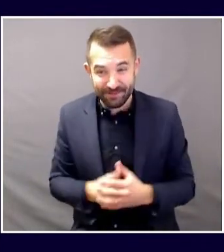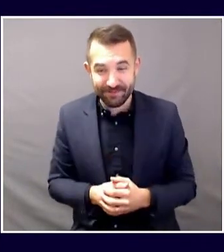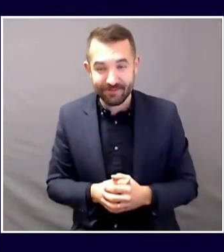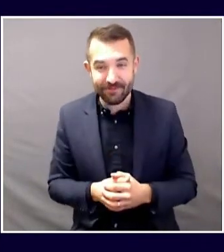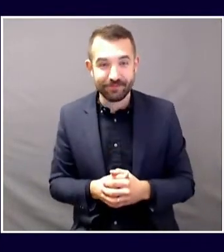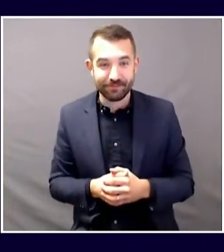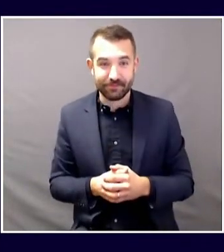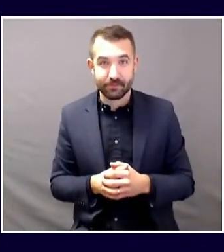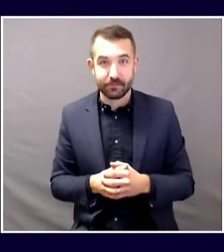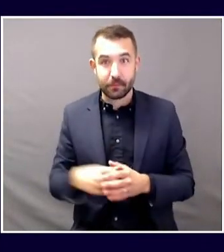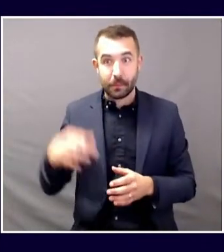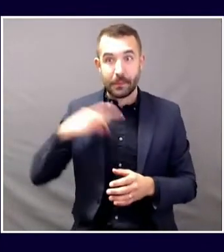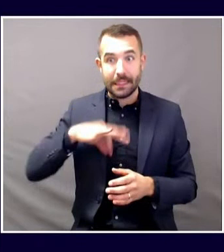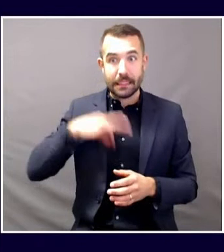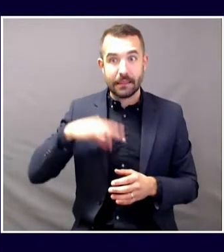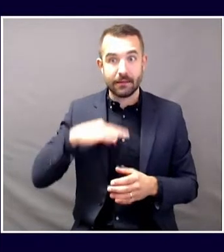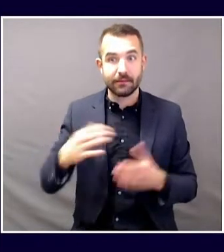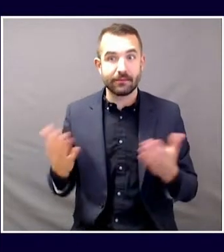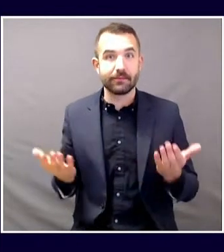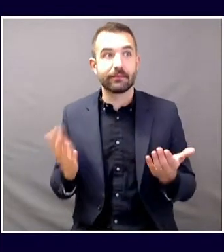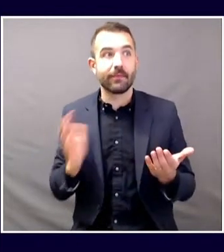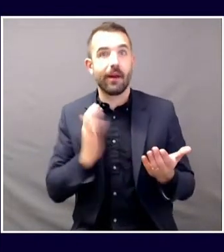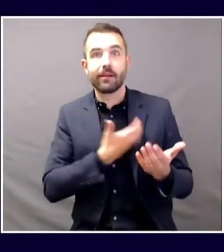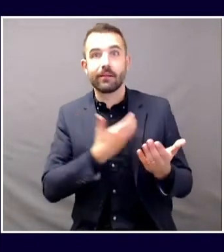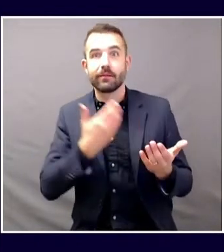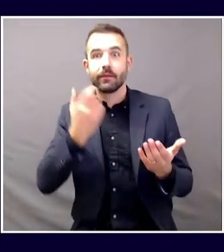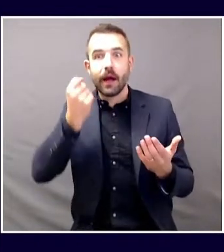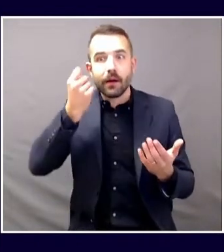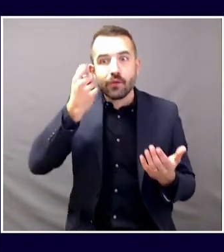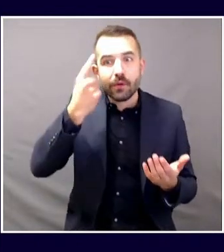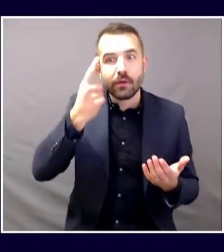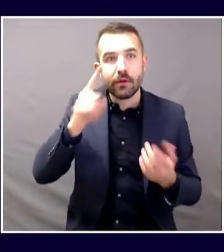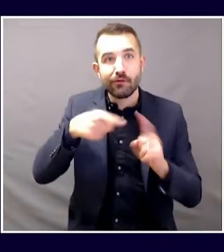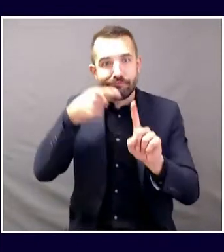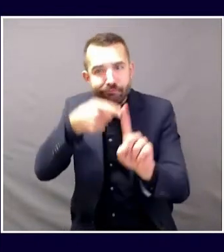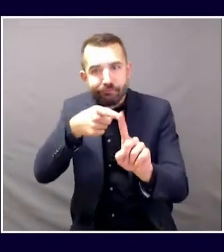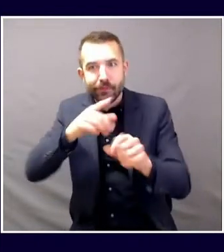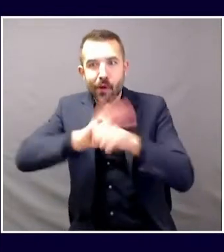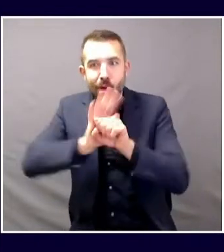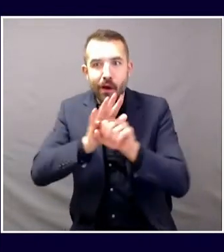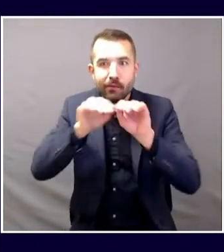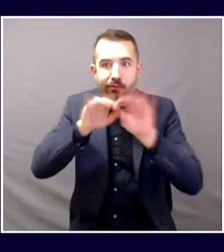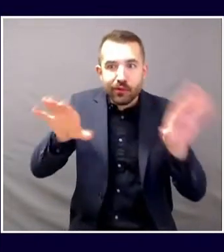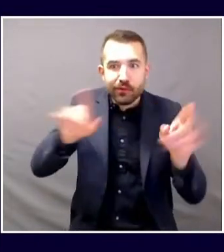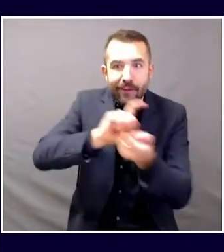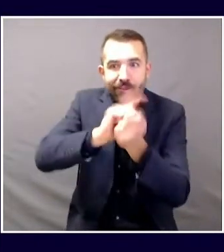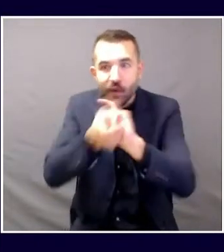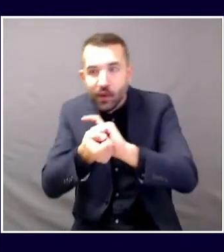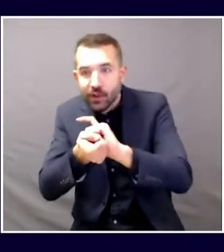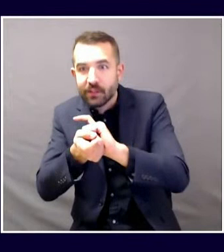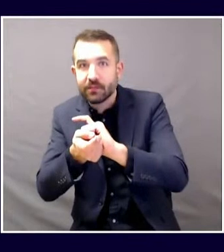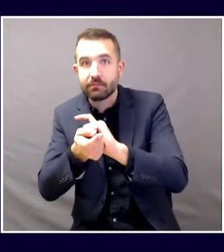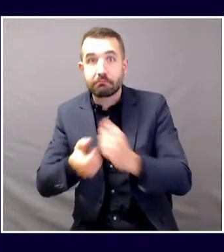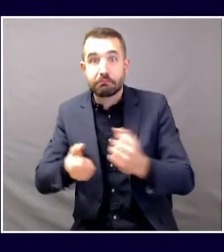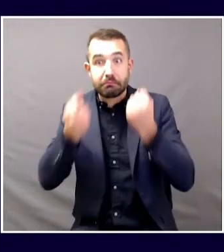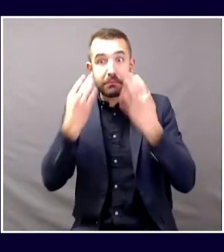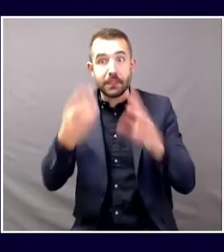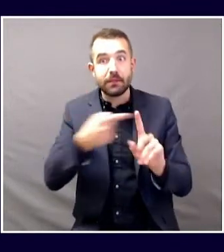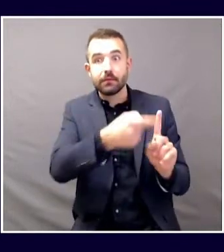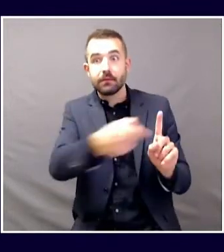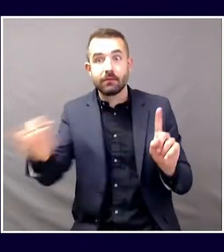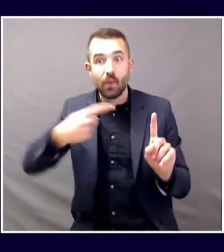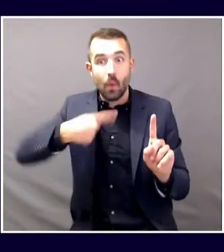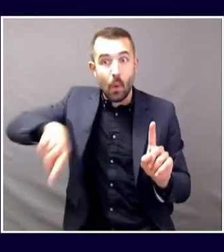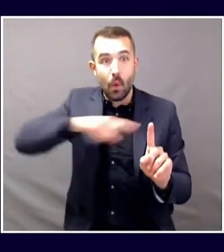Maine have changed, but many of us are still like my dad with that car,